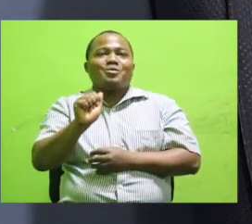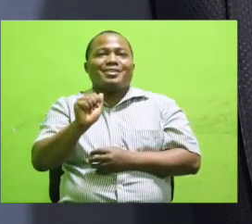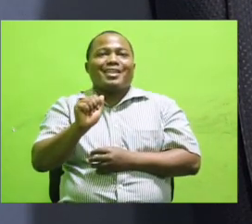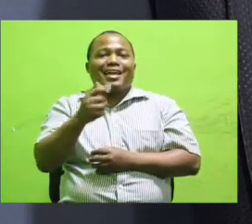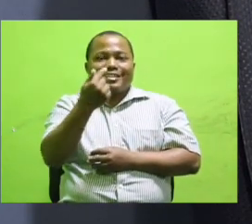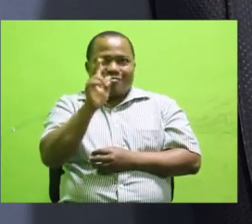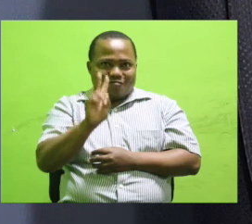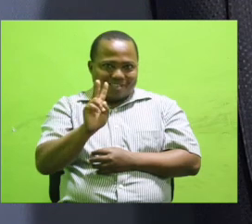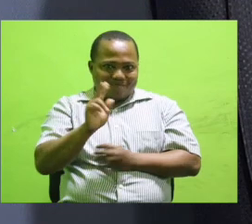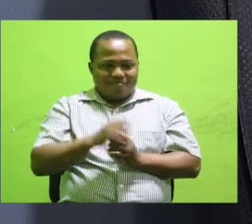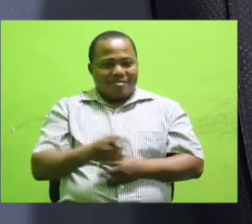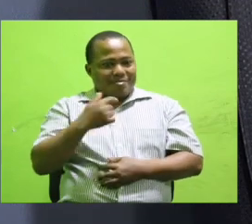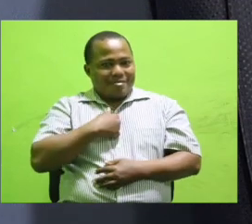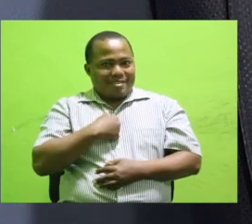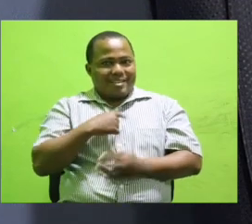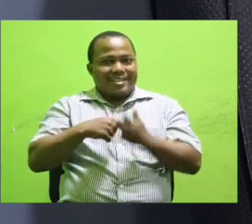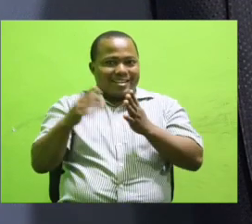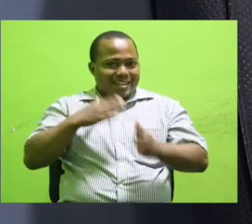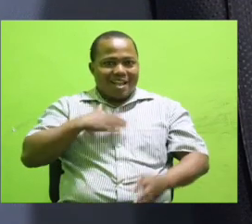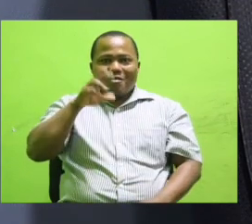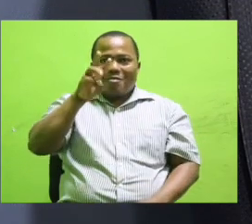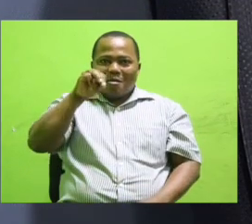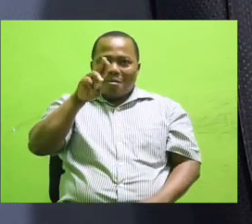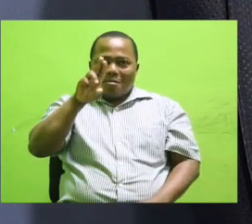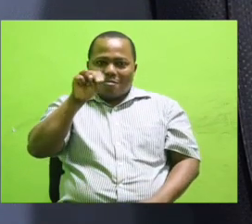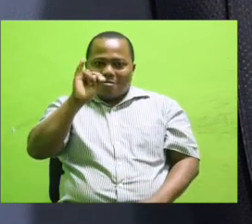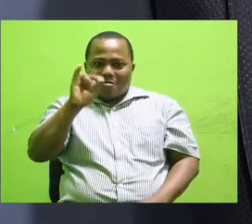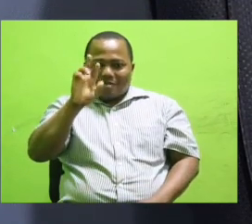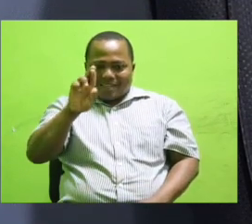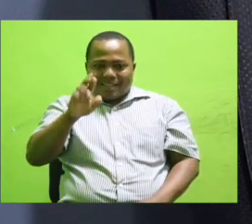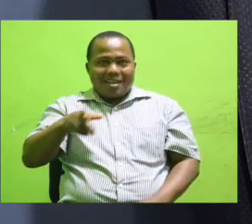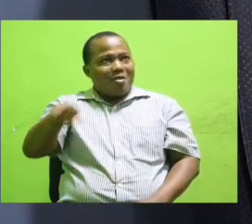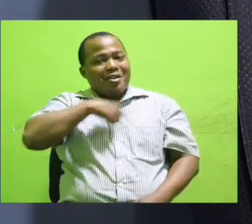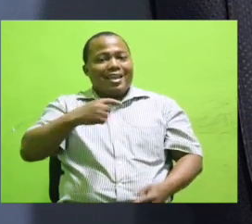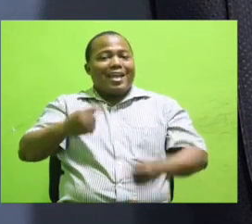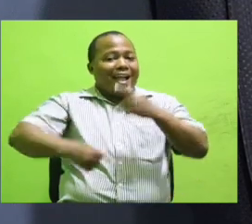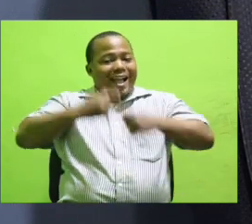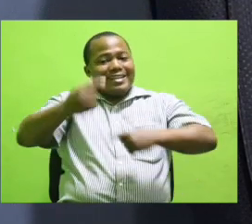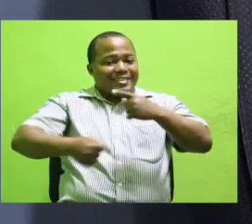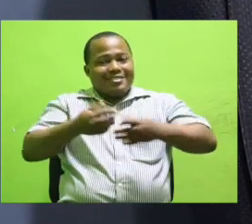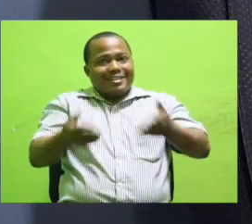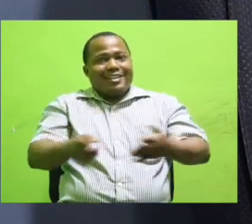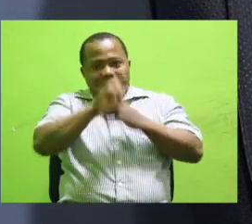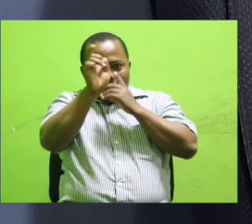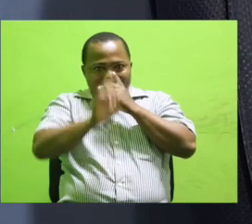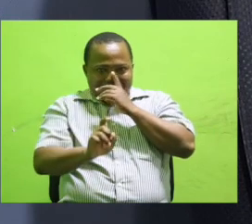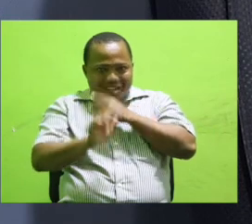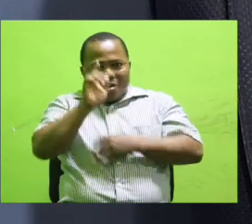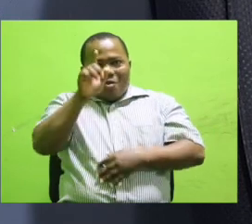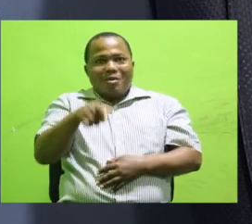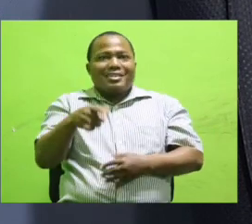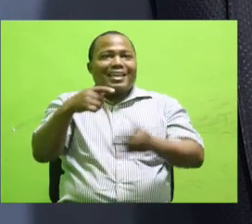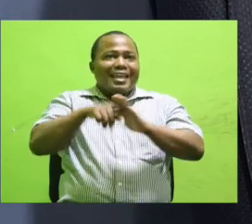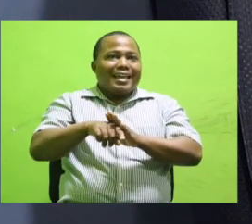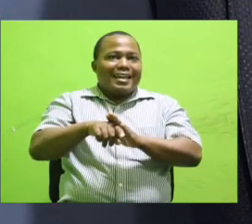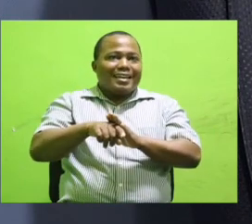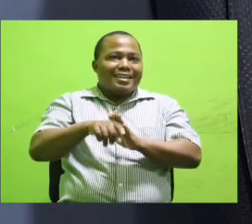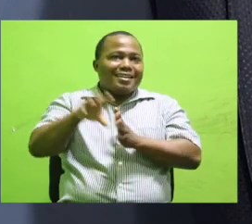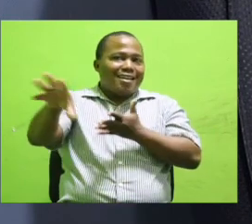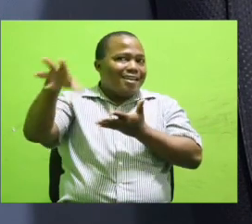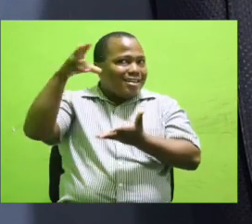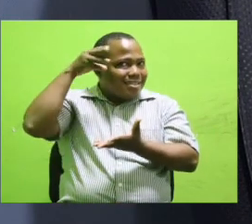me, Munir Mustafa, as we continue to delve into questions which are brought in the biology